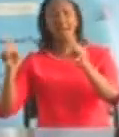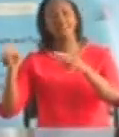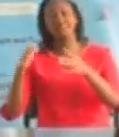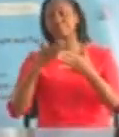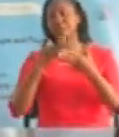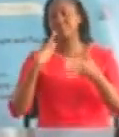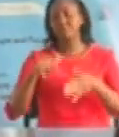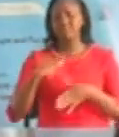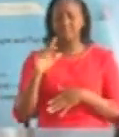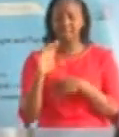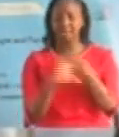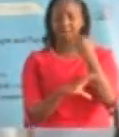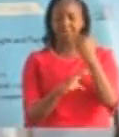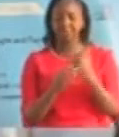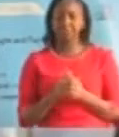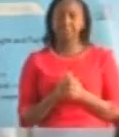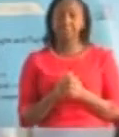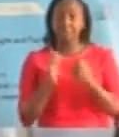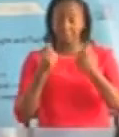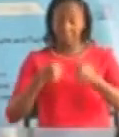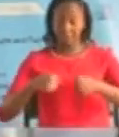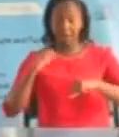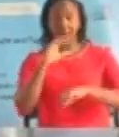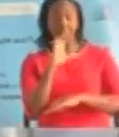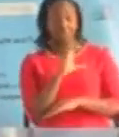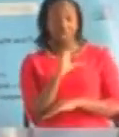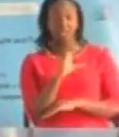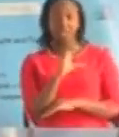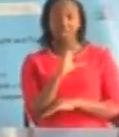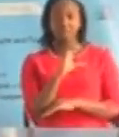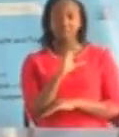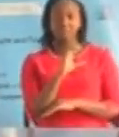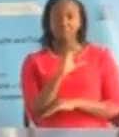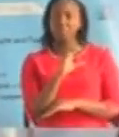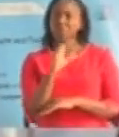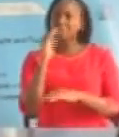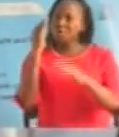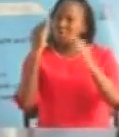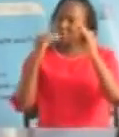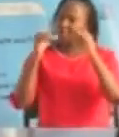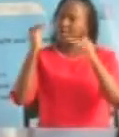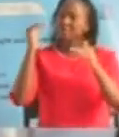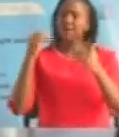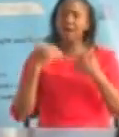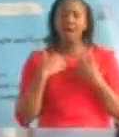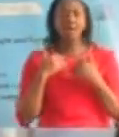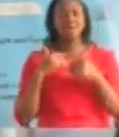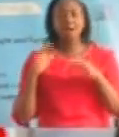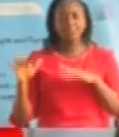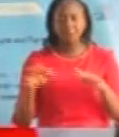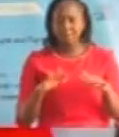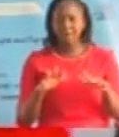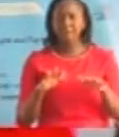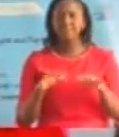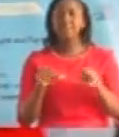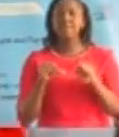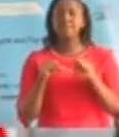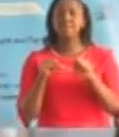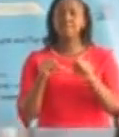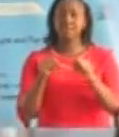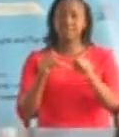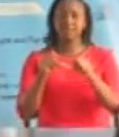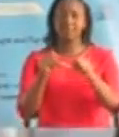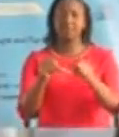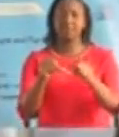Madam Chancellor, the university, on its march to relevance, vibrancy, and sustainability, has put in